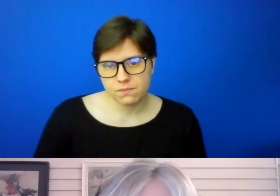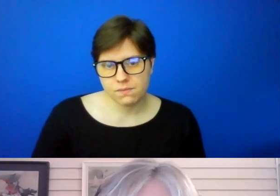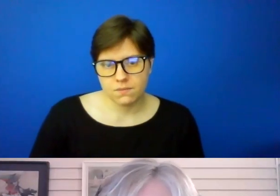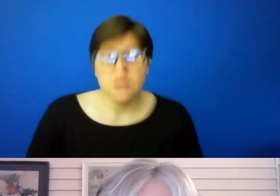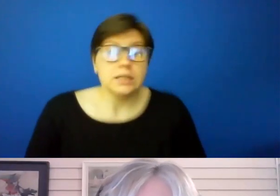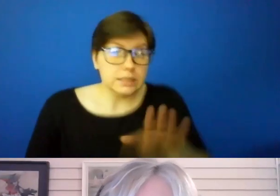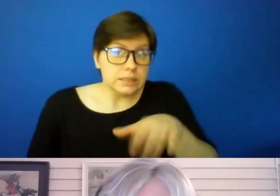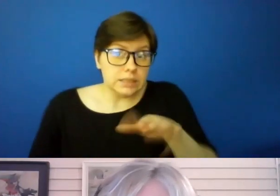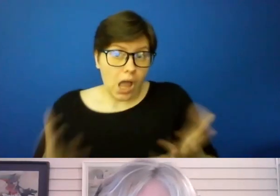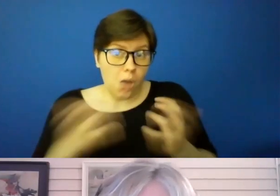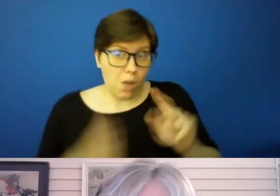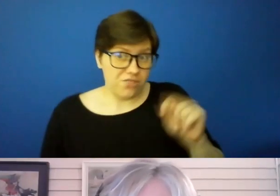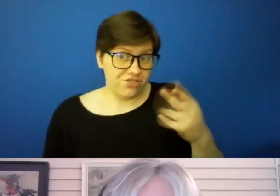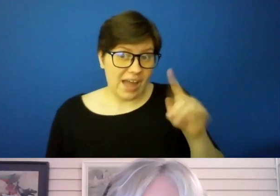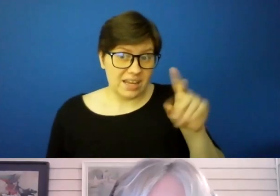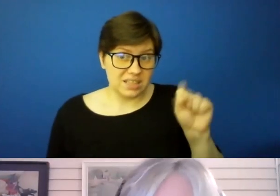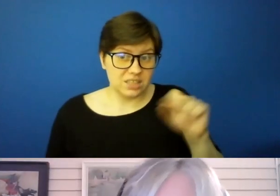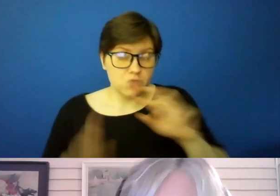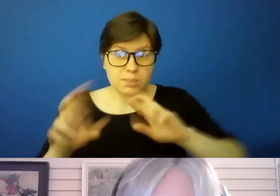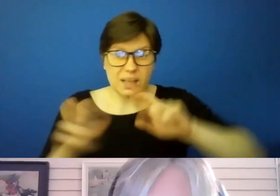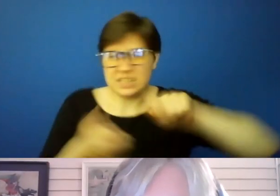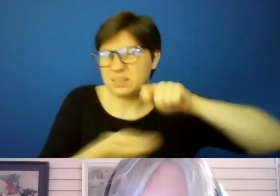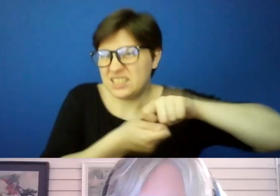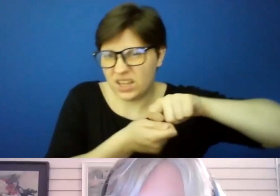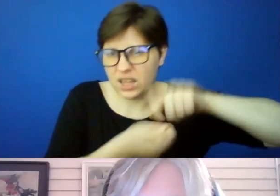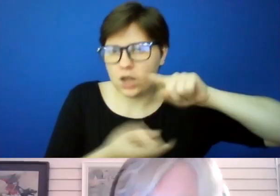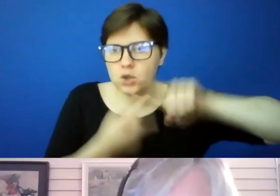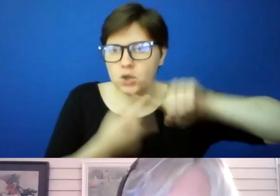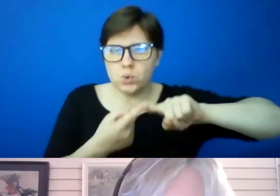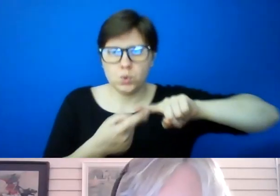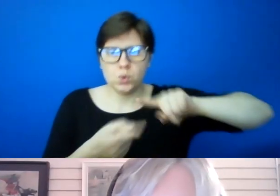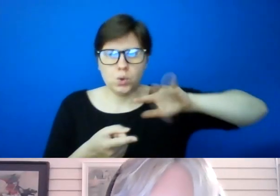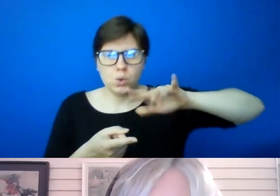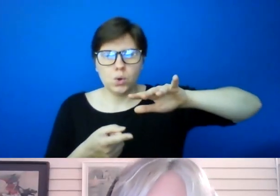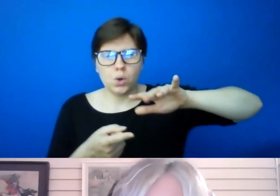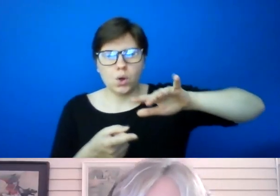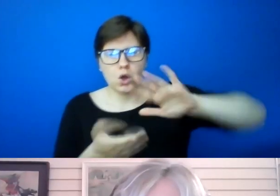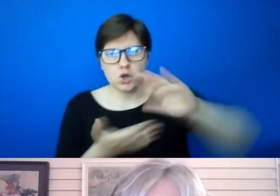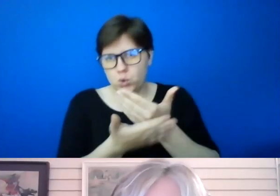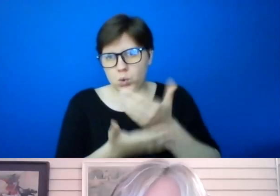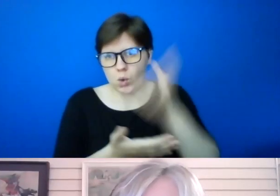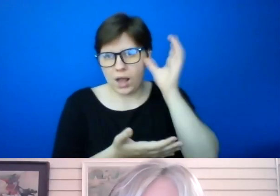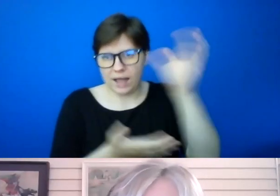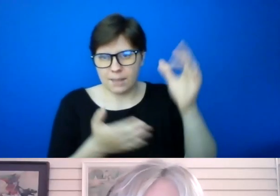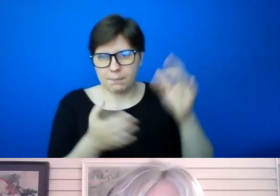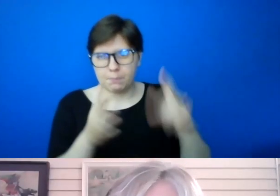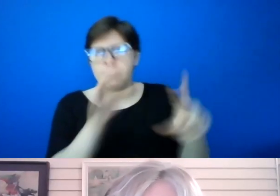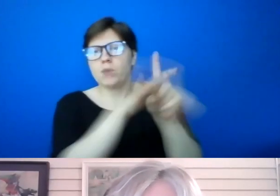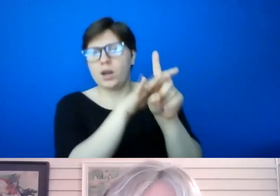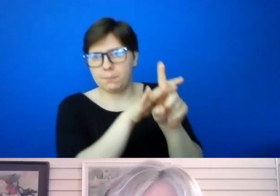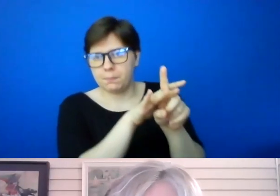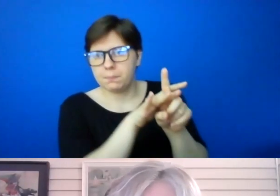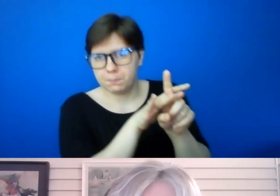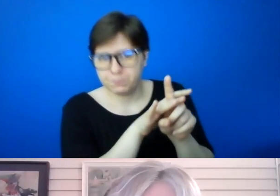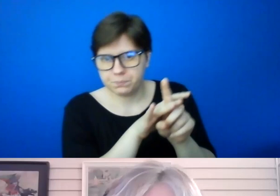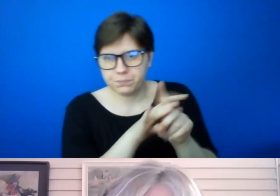Thaddeus to have a chance to respond really specifically to what I think is a new concept that's come up that